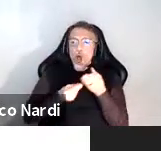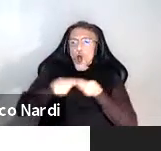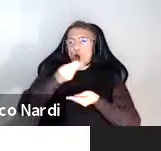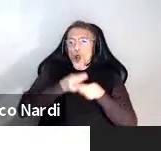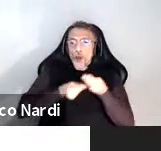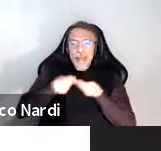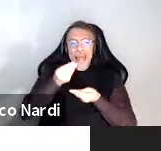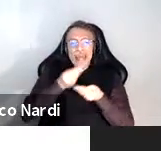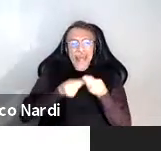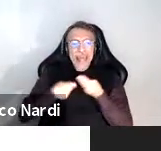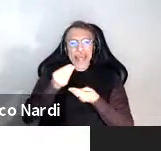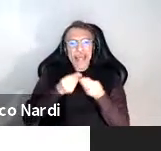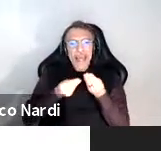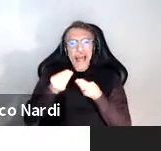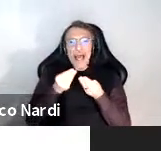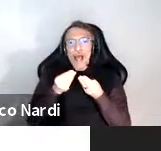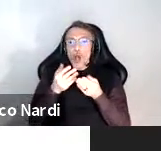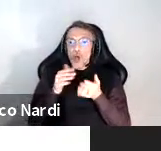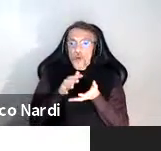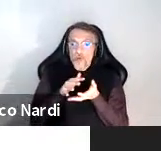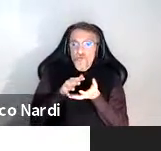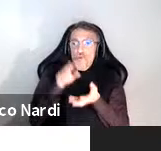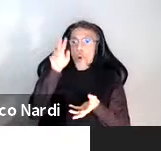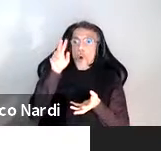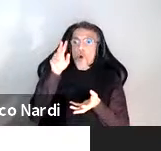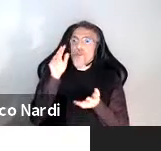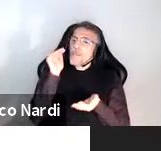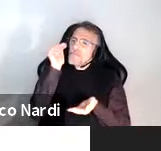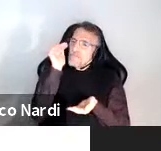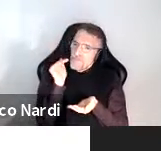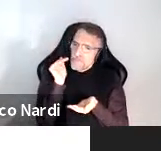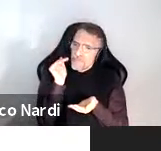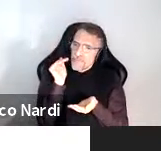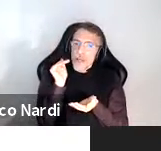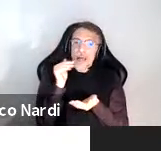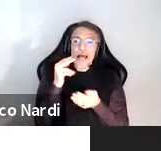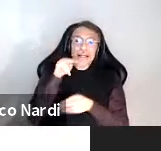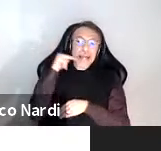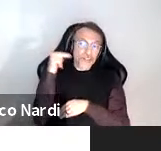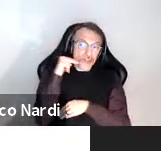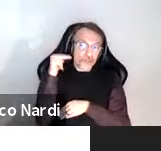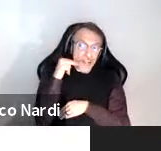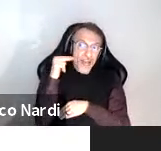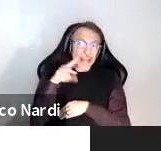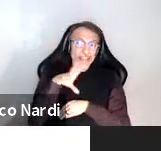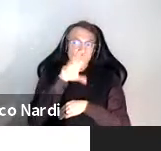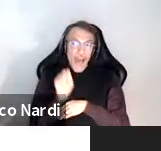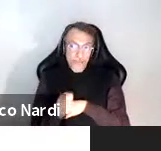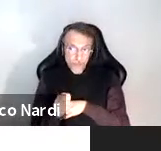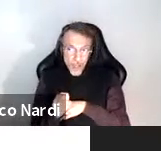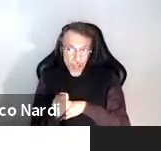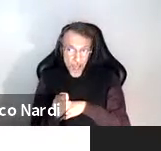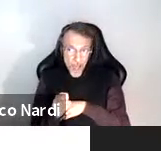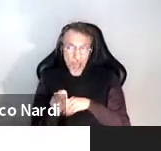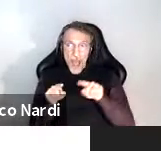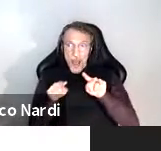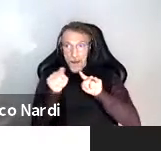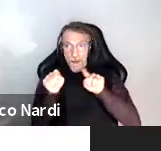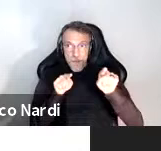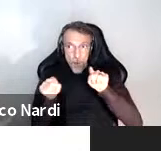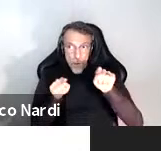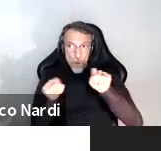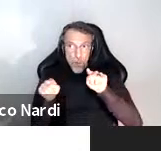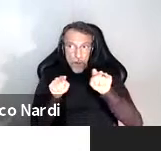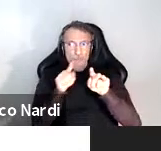had weak growth. But generally, in addition to the Nigerian and South African economy, most other